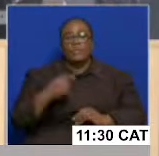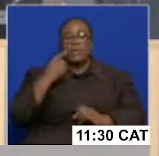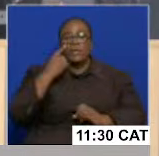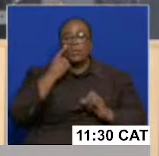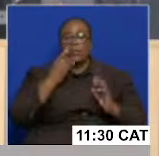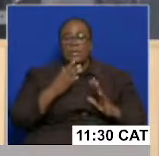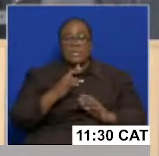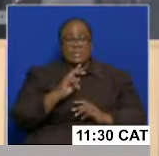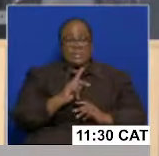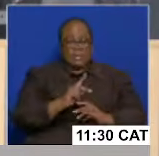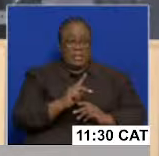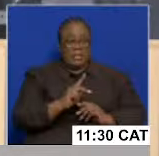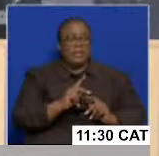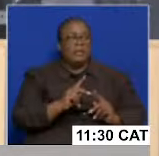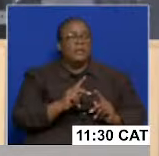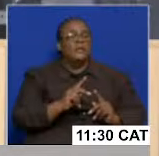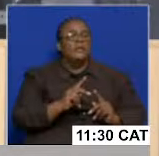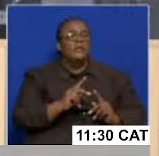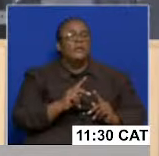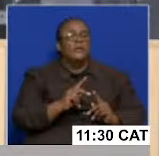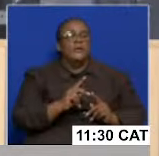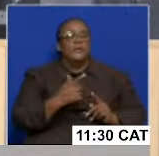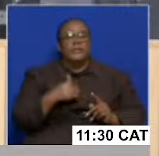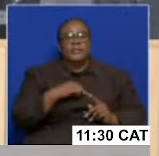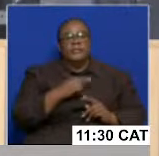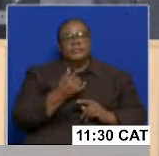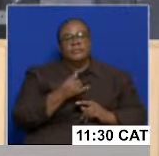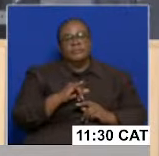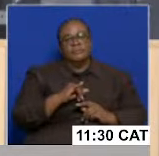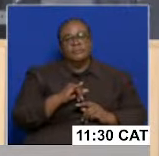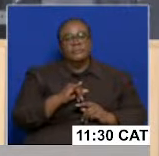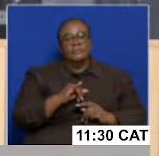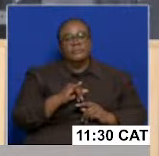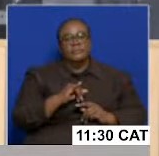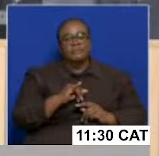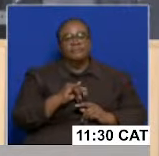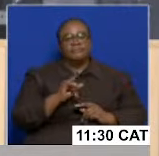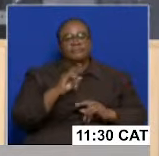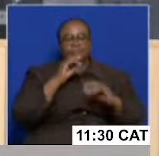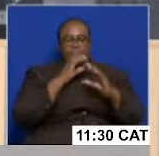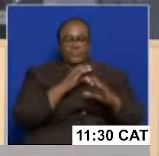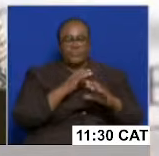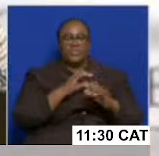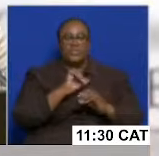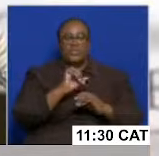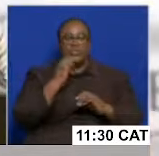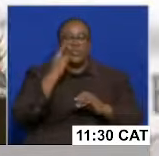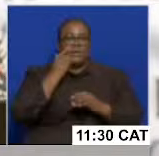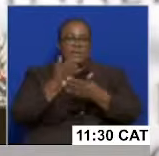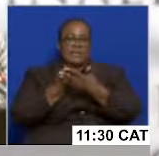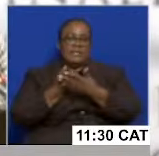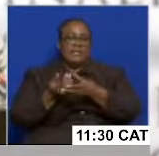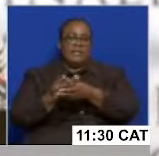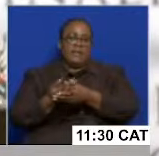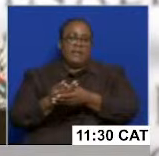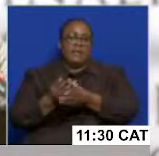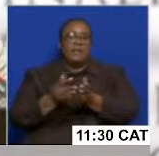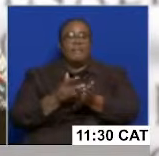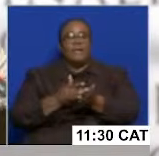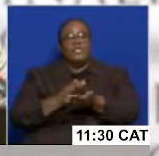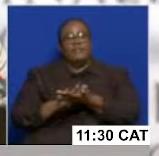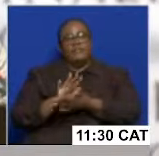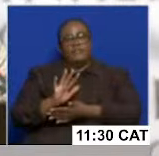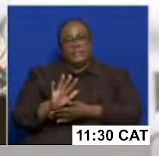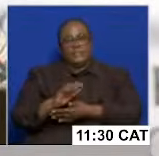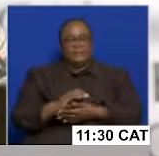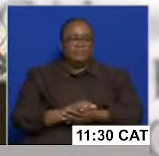are still in your exhibit bundle on page 15. Are you there?